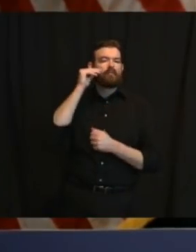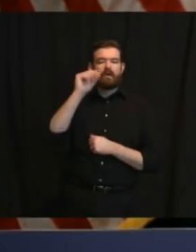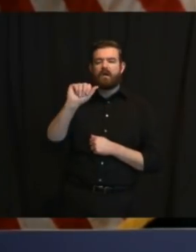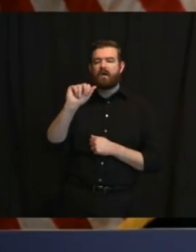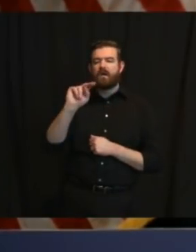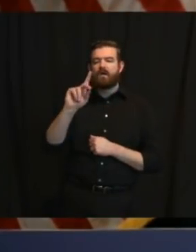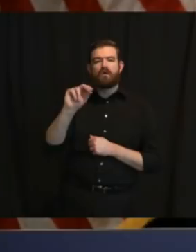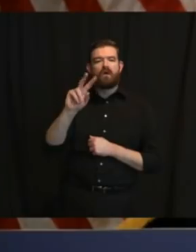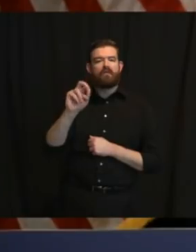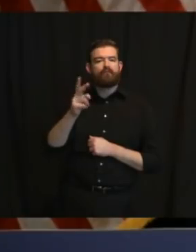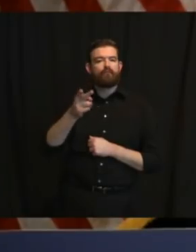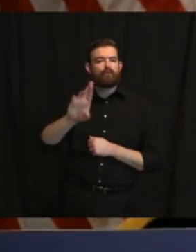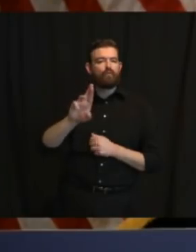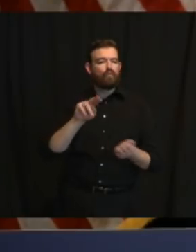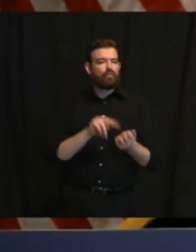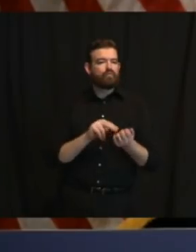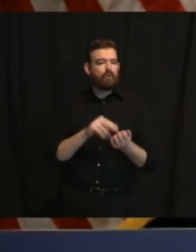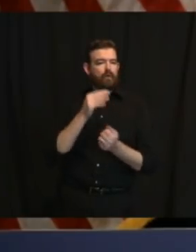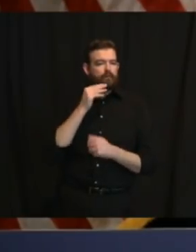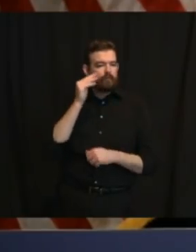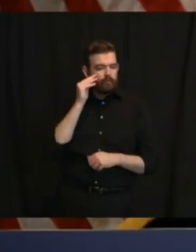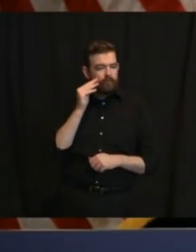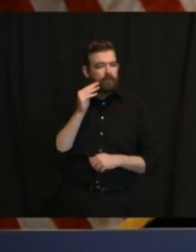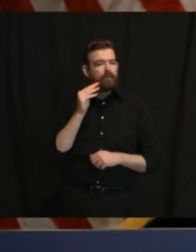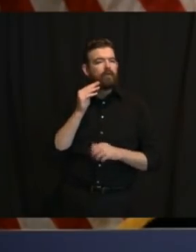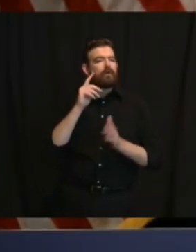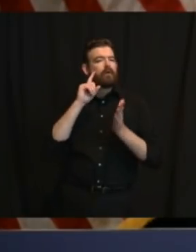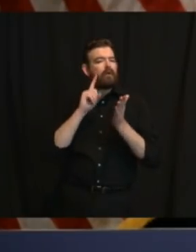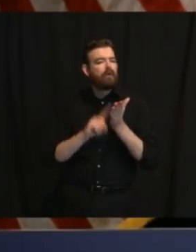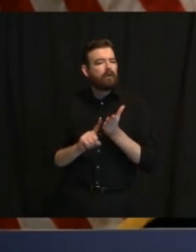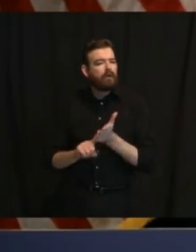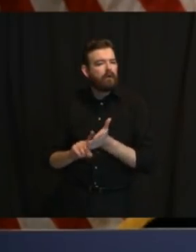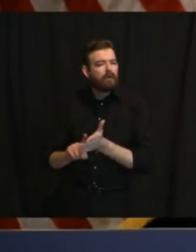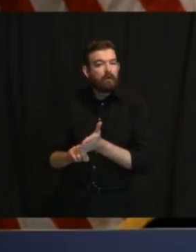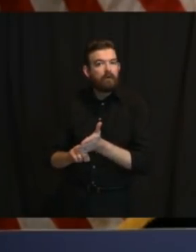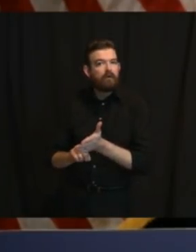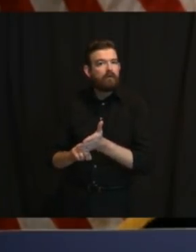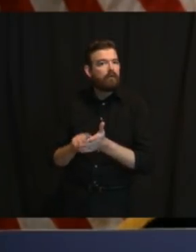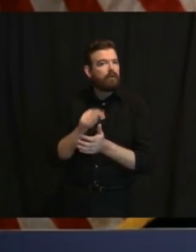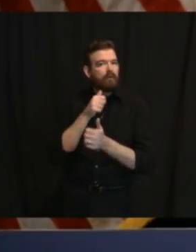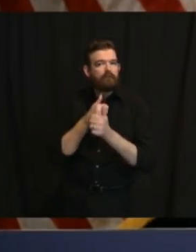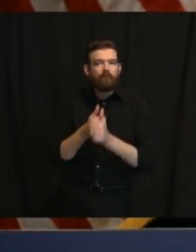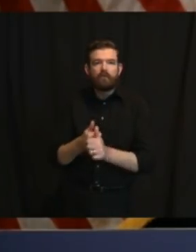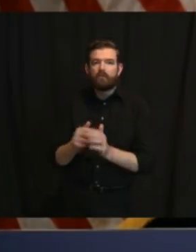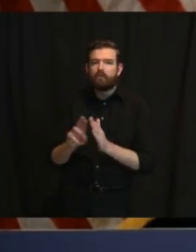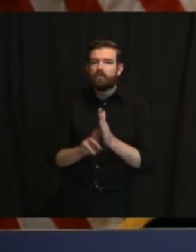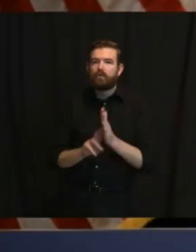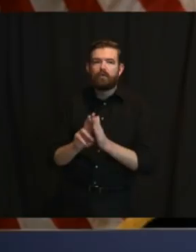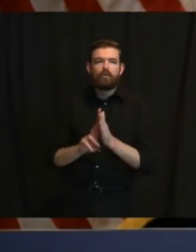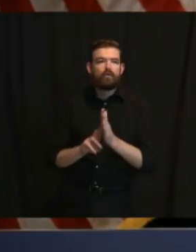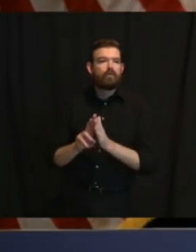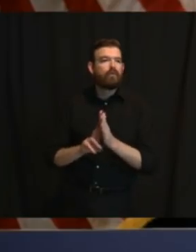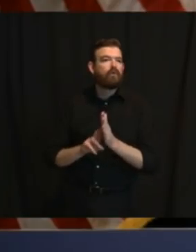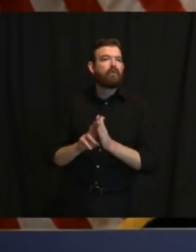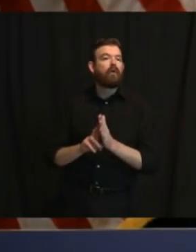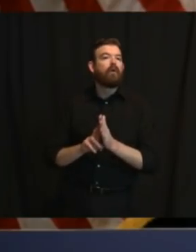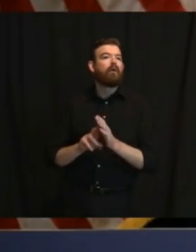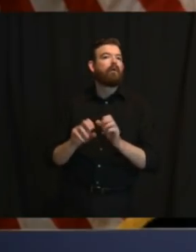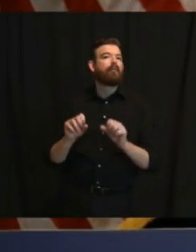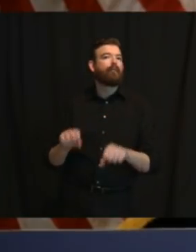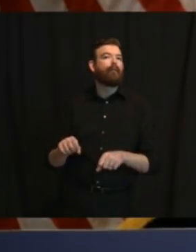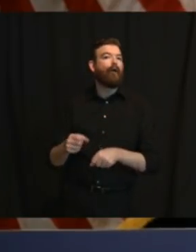facility and that caused or likely caused injury or death to residents. What's your reaction to the report's